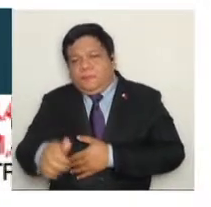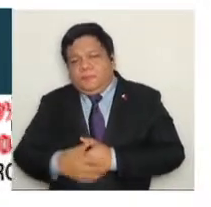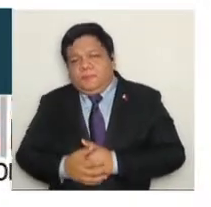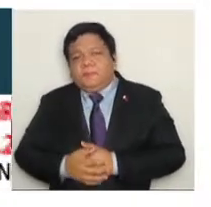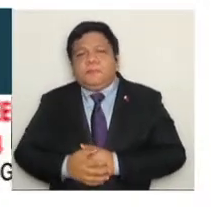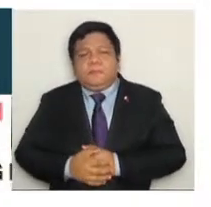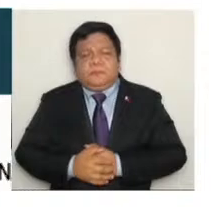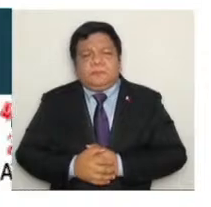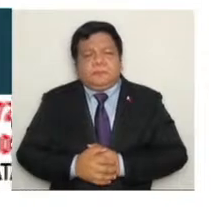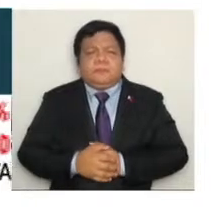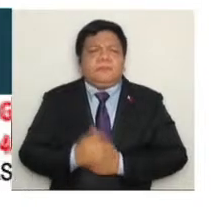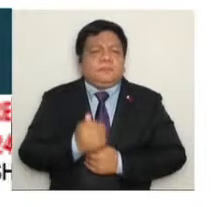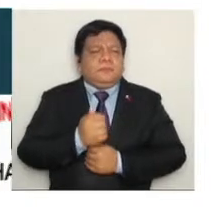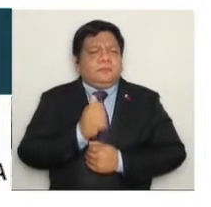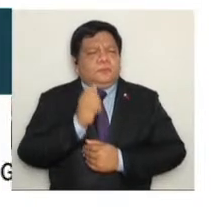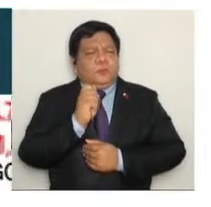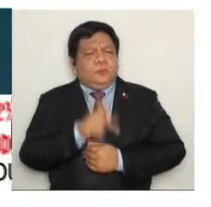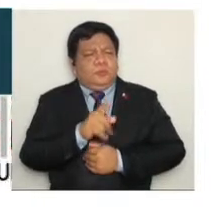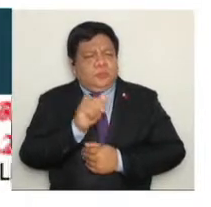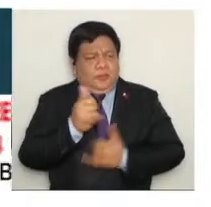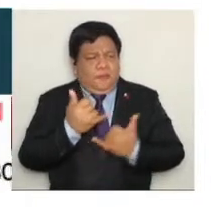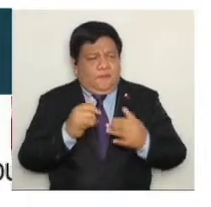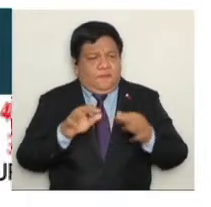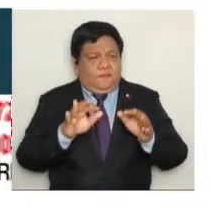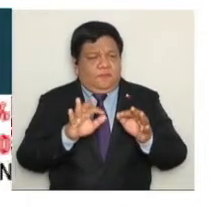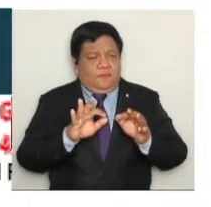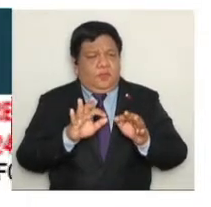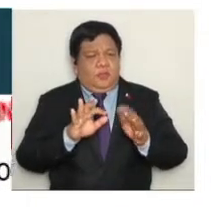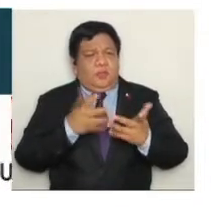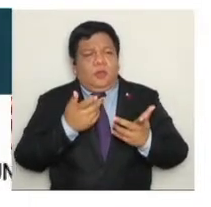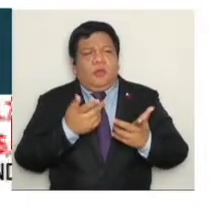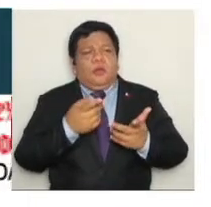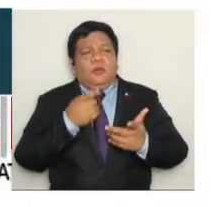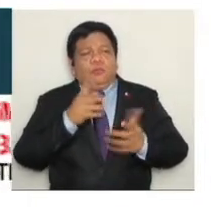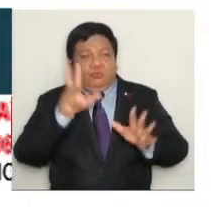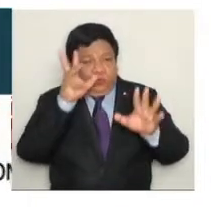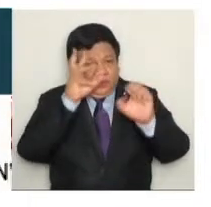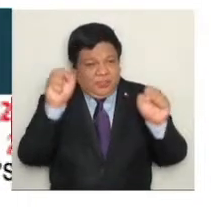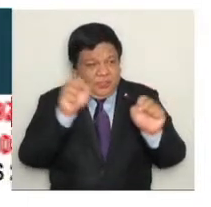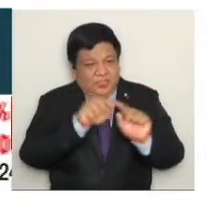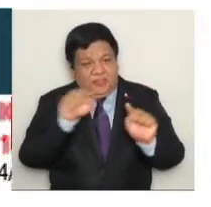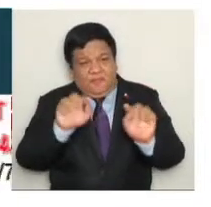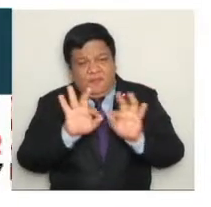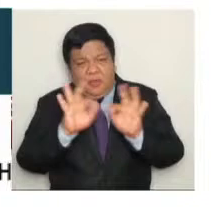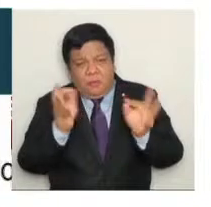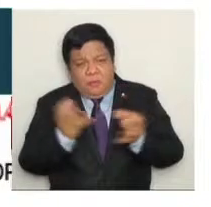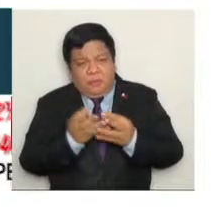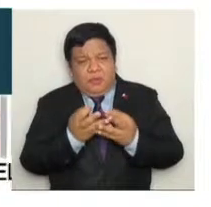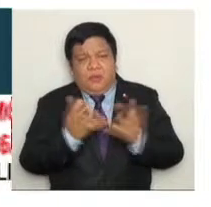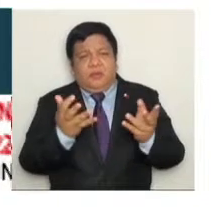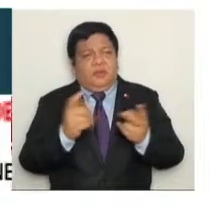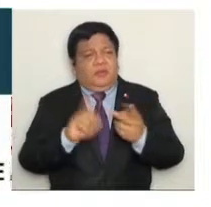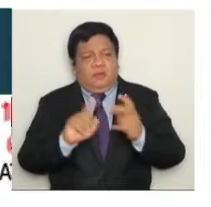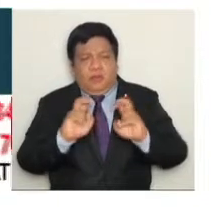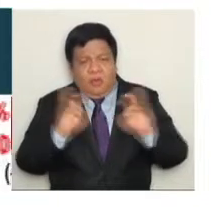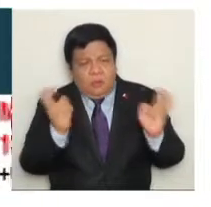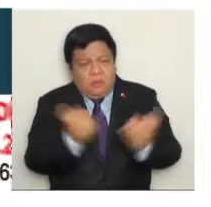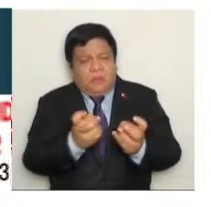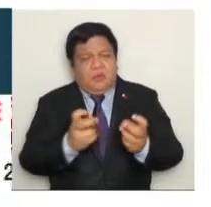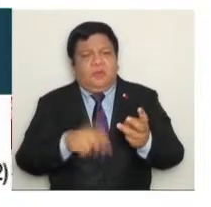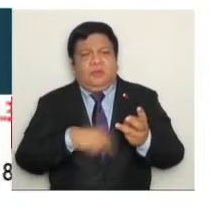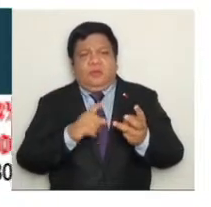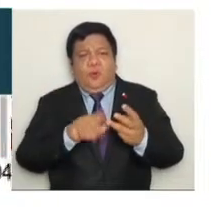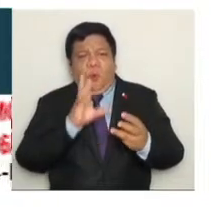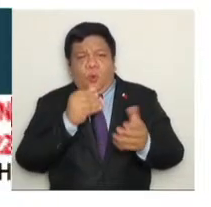What does the official family think? What does the official family think about this? The cabinet members, all those closest to the